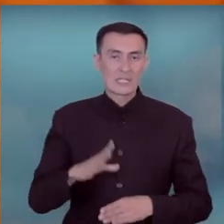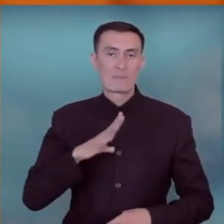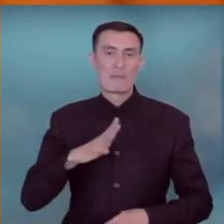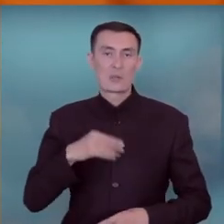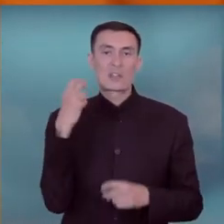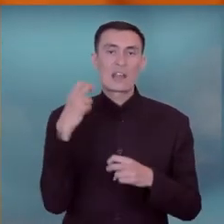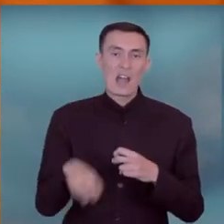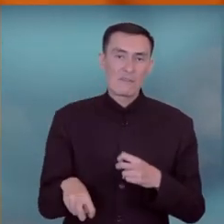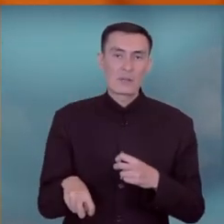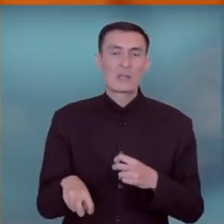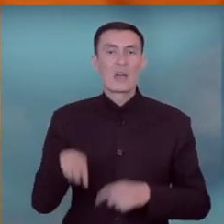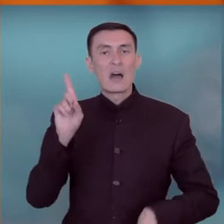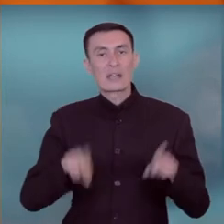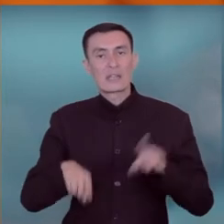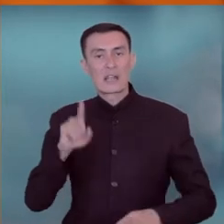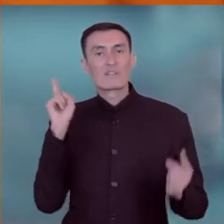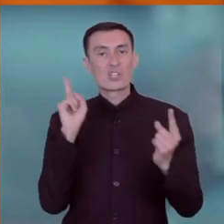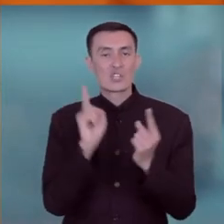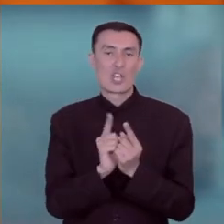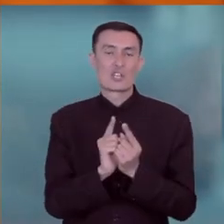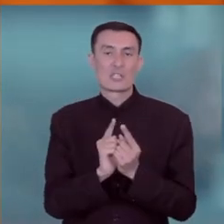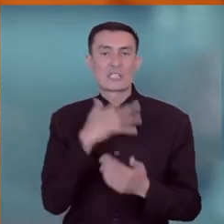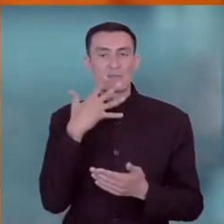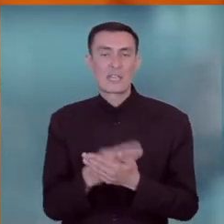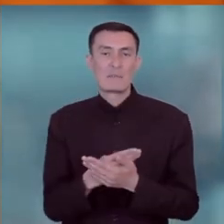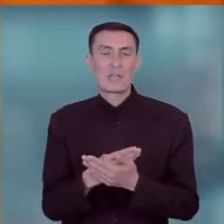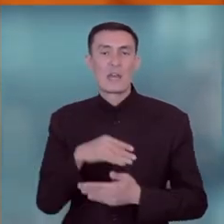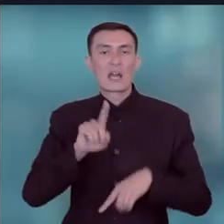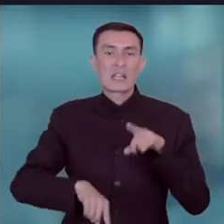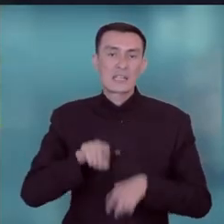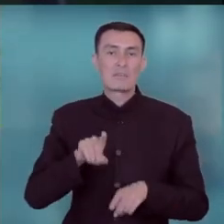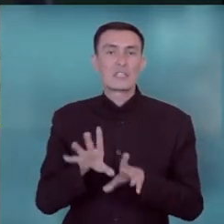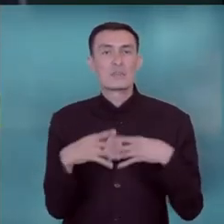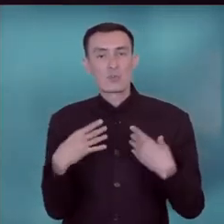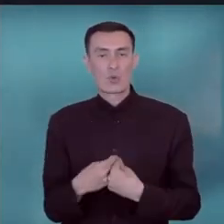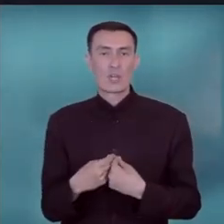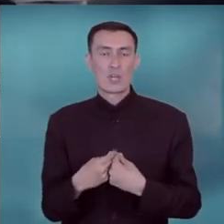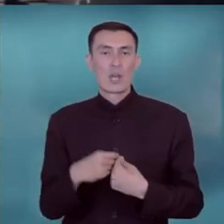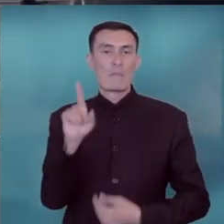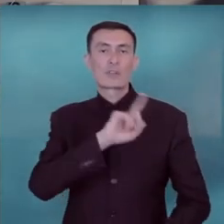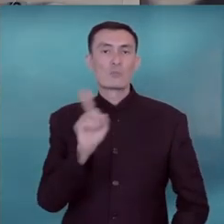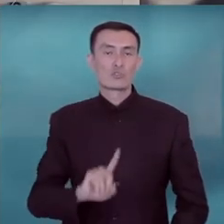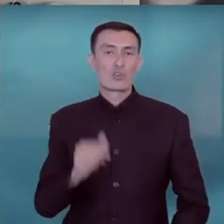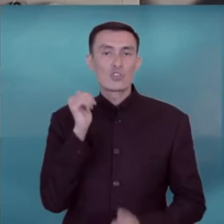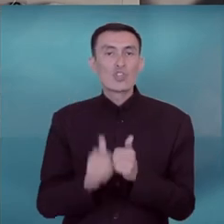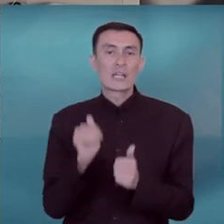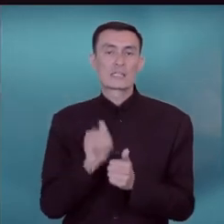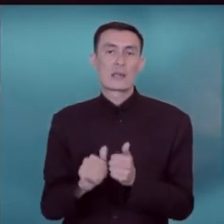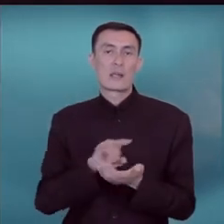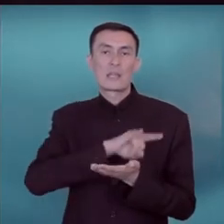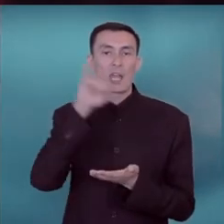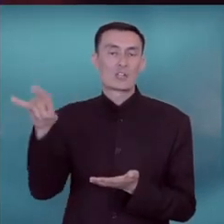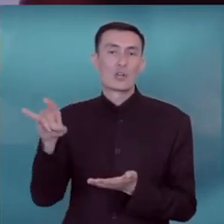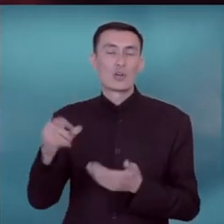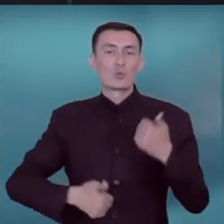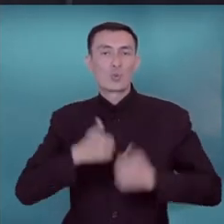In sport, there are highs and lows. You can be injured, and you rarely see your friends and family because you